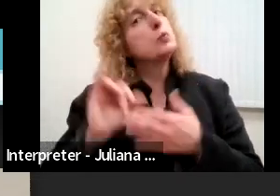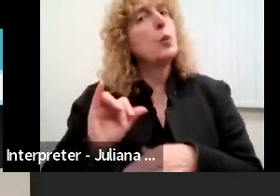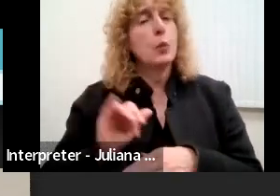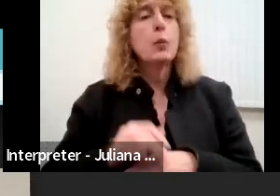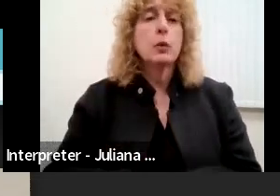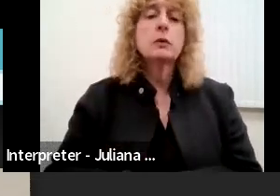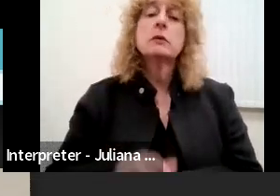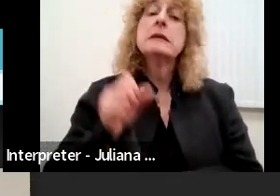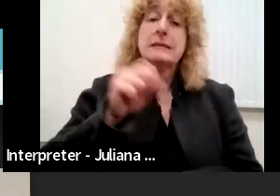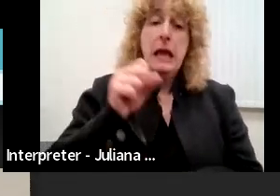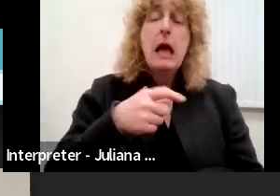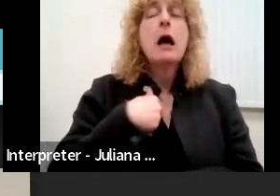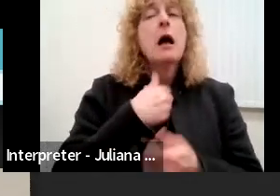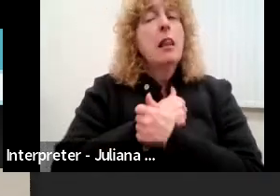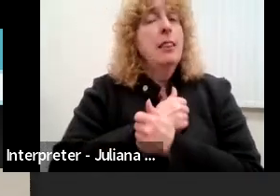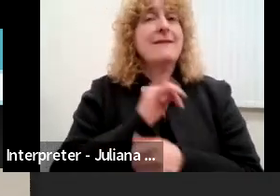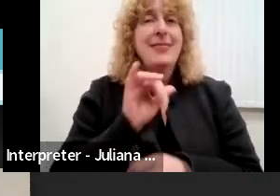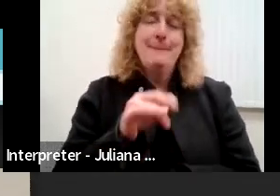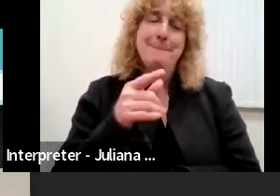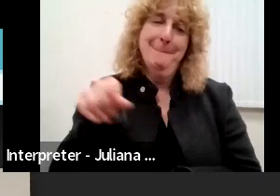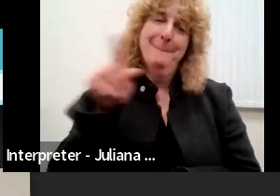She says, yes, I love them. Okay.